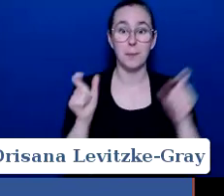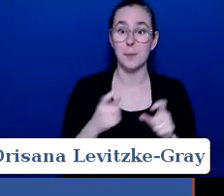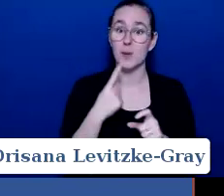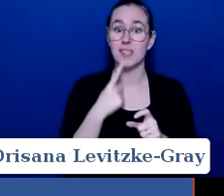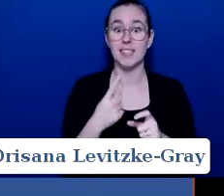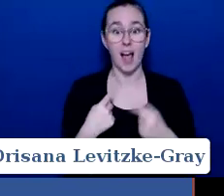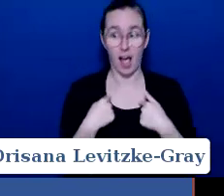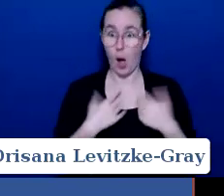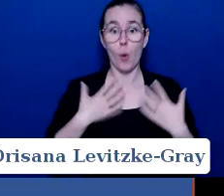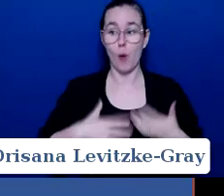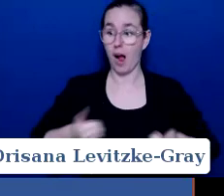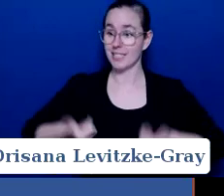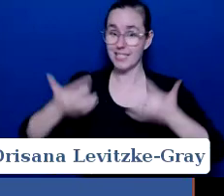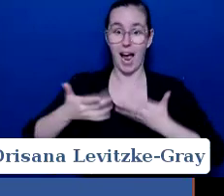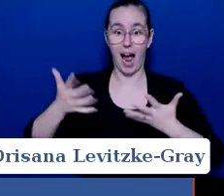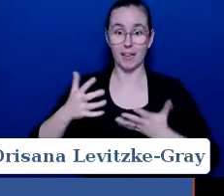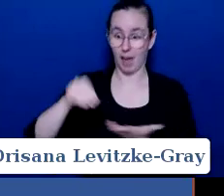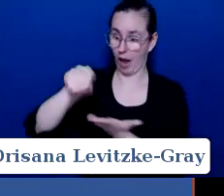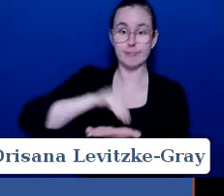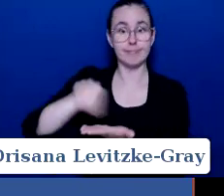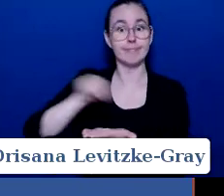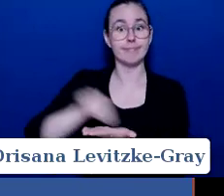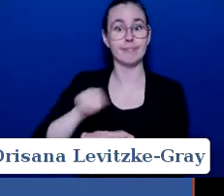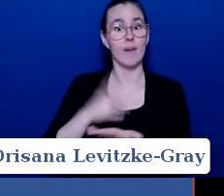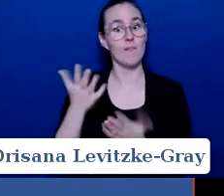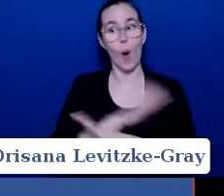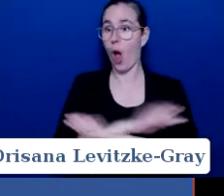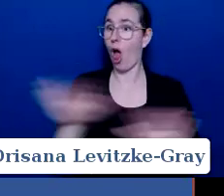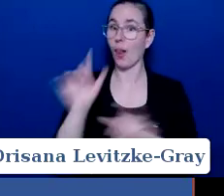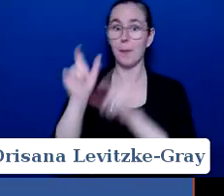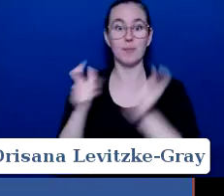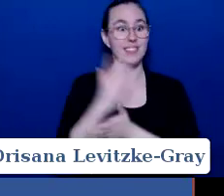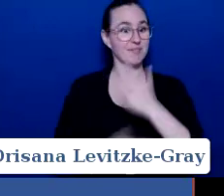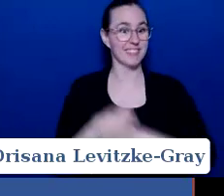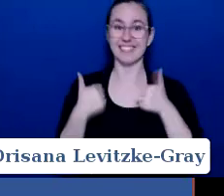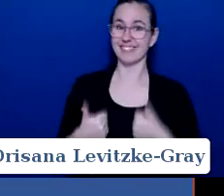and certification mechanism do is identifying children,